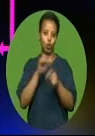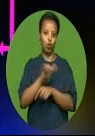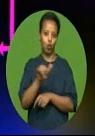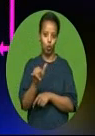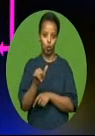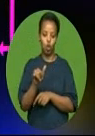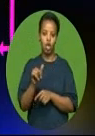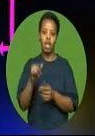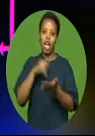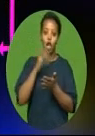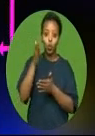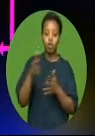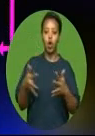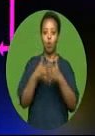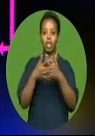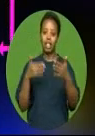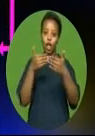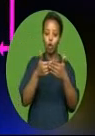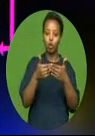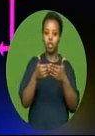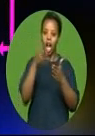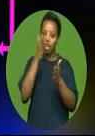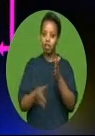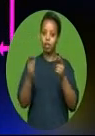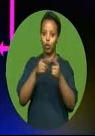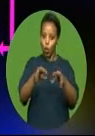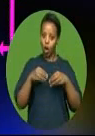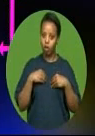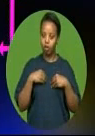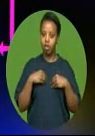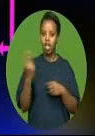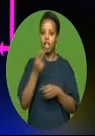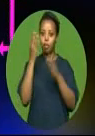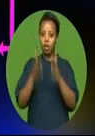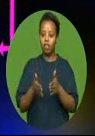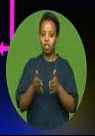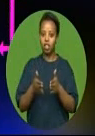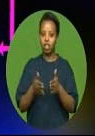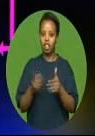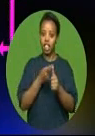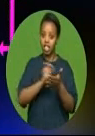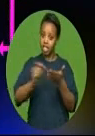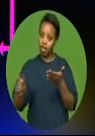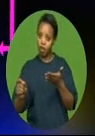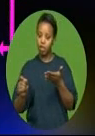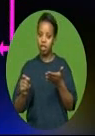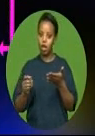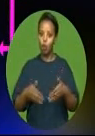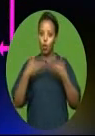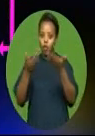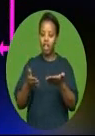will incorporate a clause undertaking to honor the beneficiary's drafts, provided